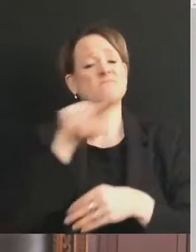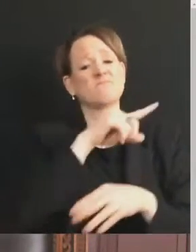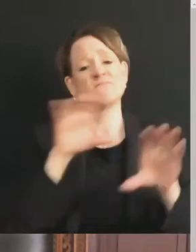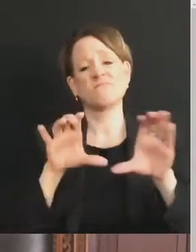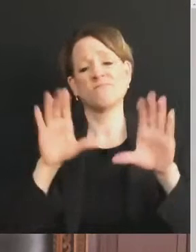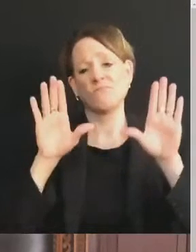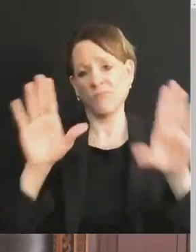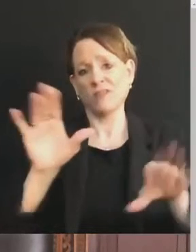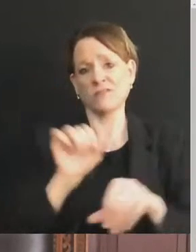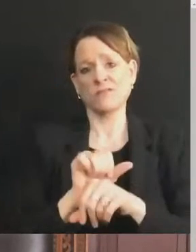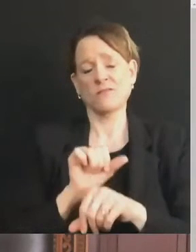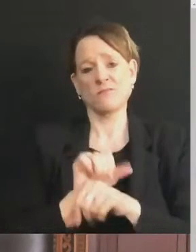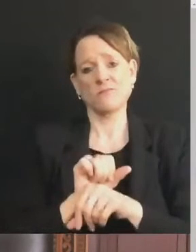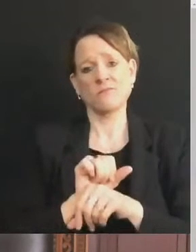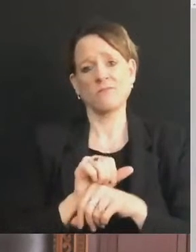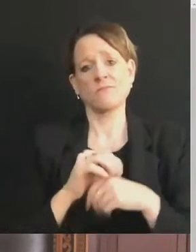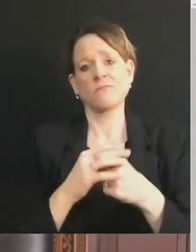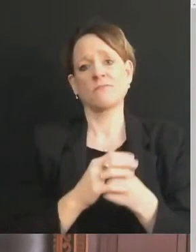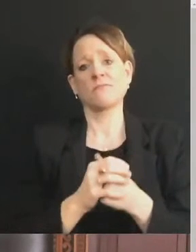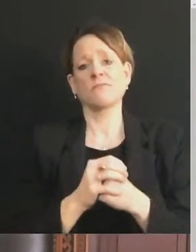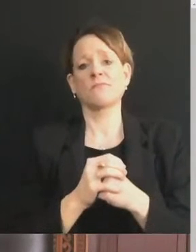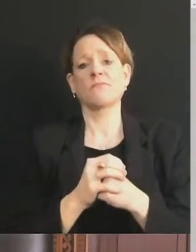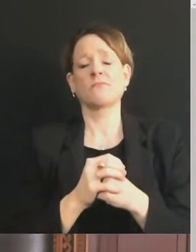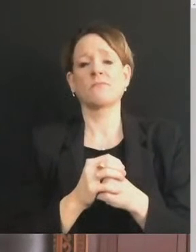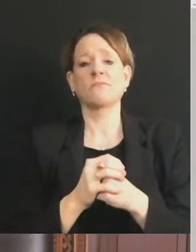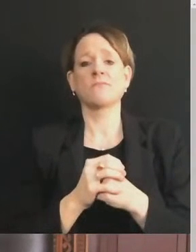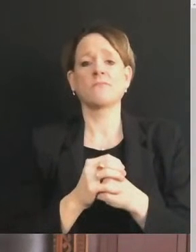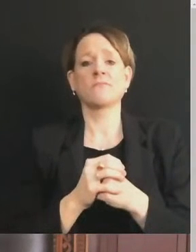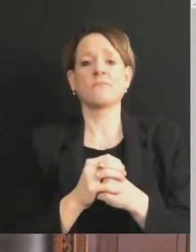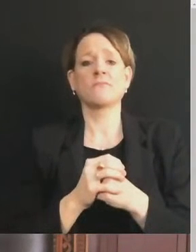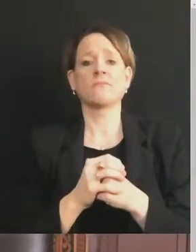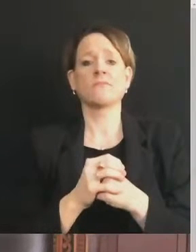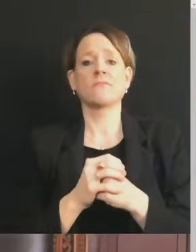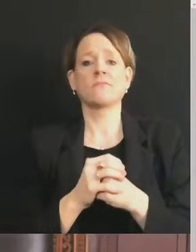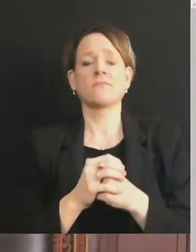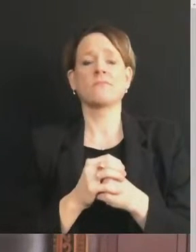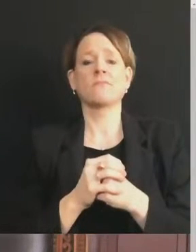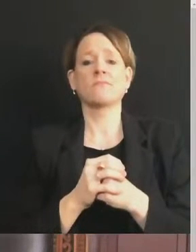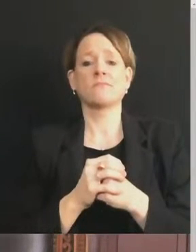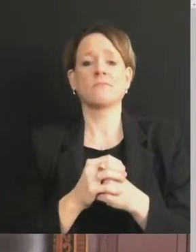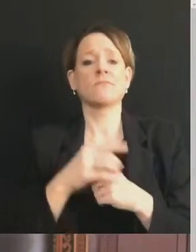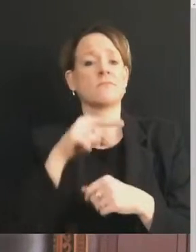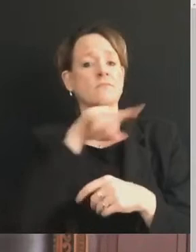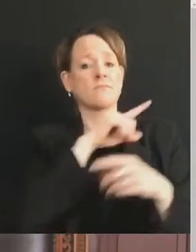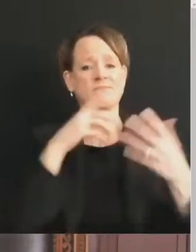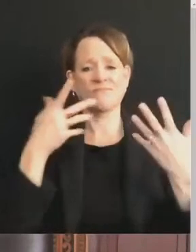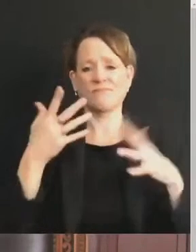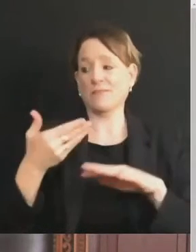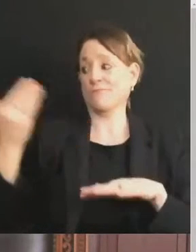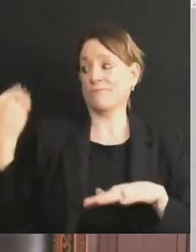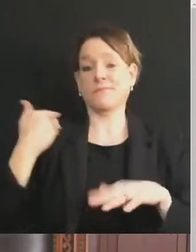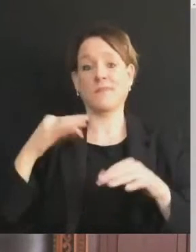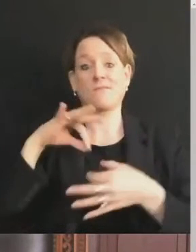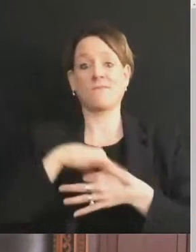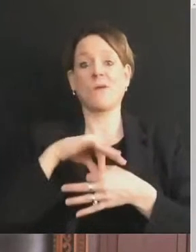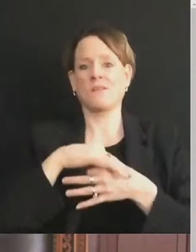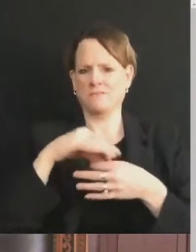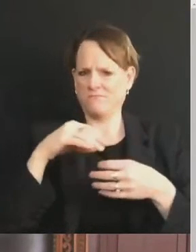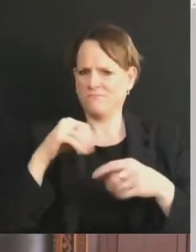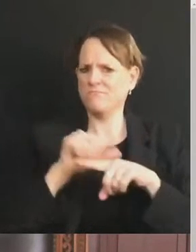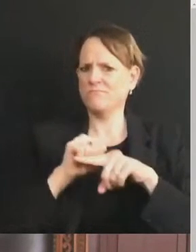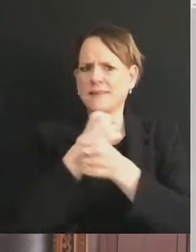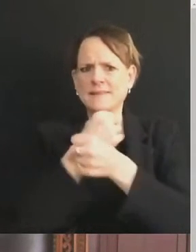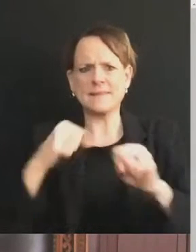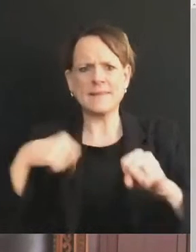how you vote during a pandemic, and they've went well, and we're